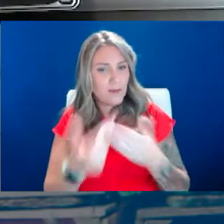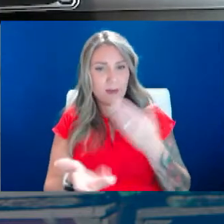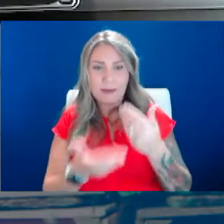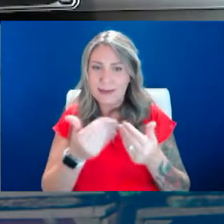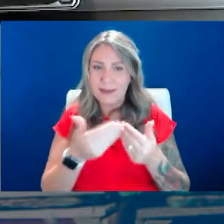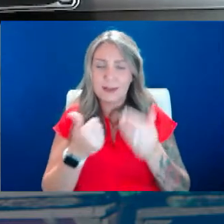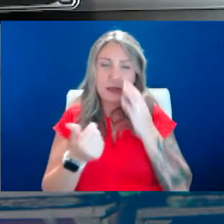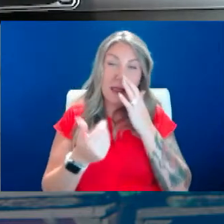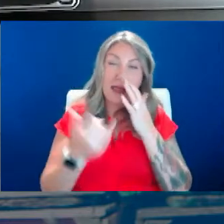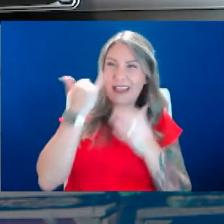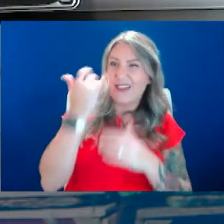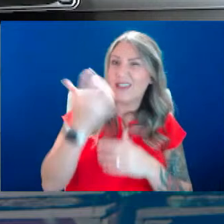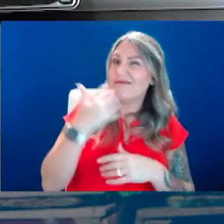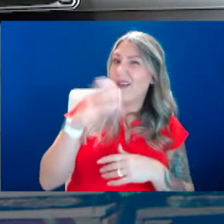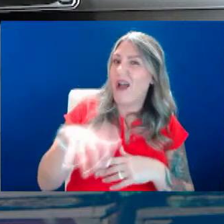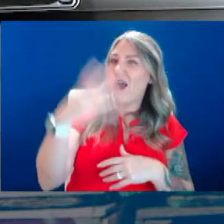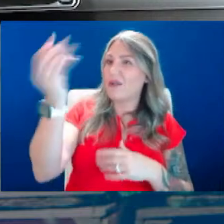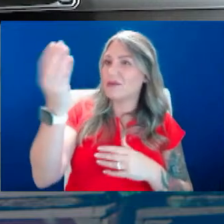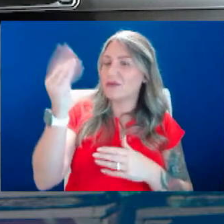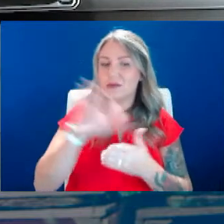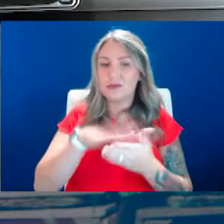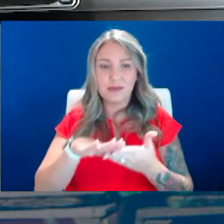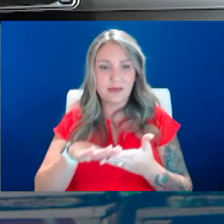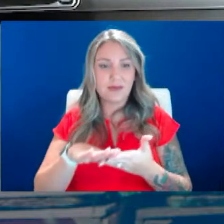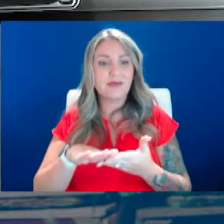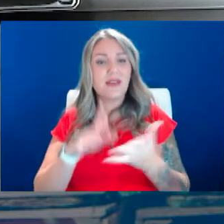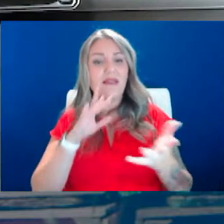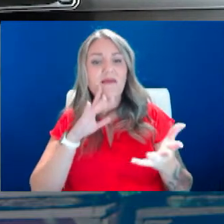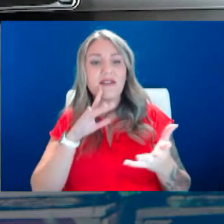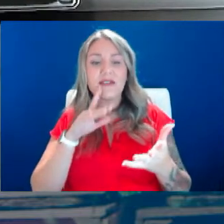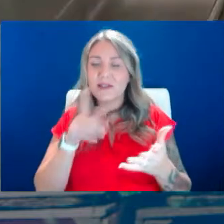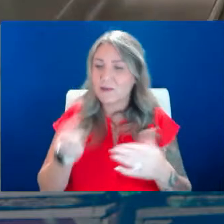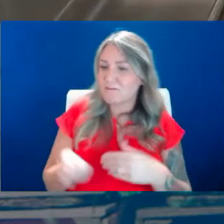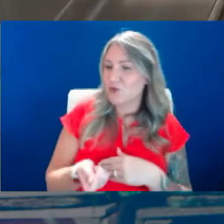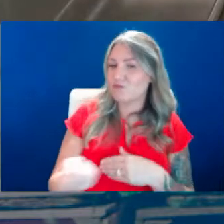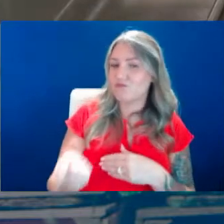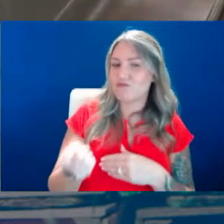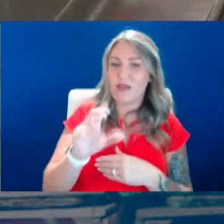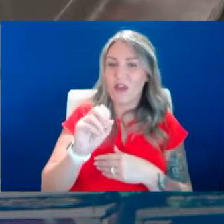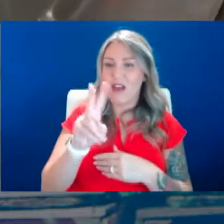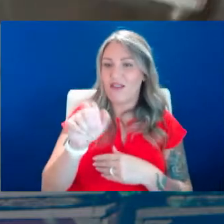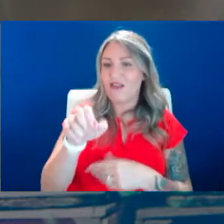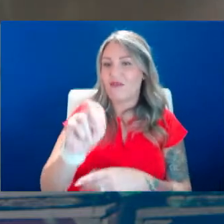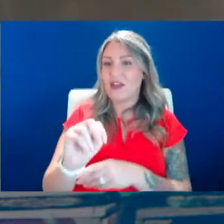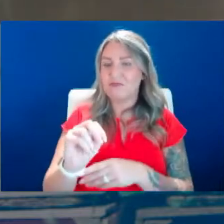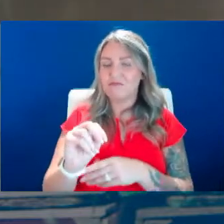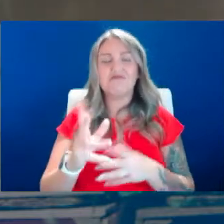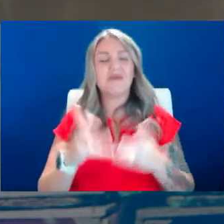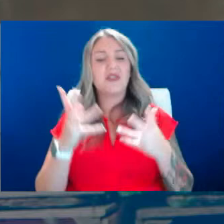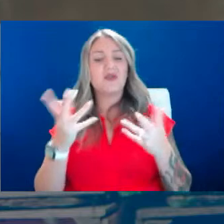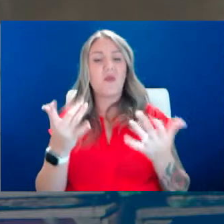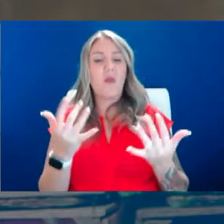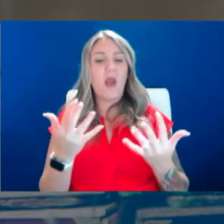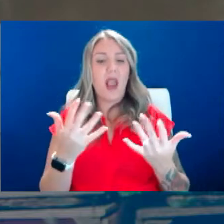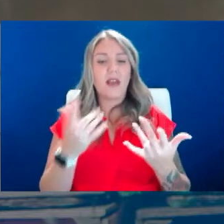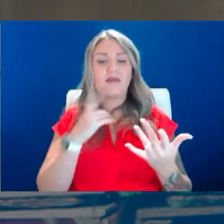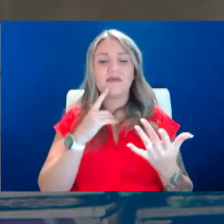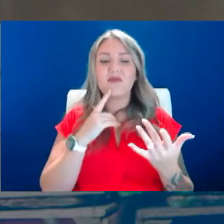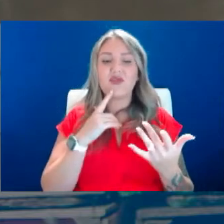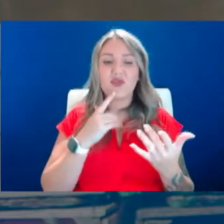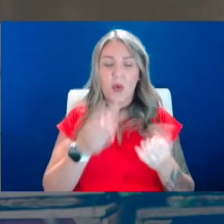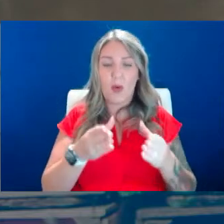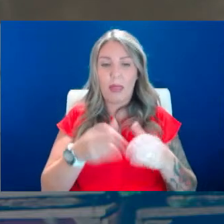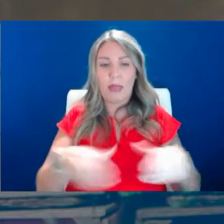hot outside, it's always nice to throw it in the oven and walk away. So we're going to pan those veggies up real quick.